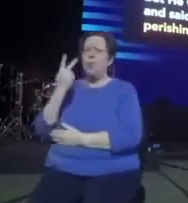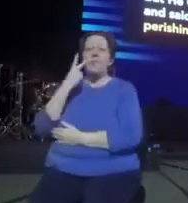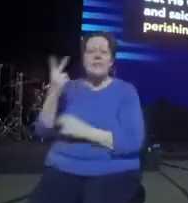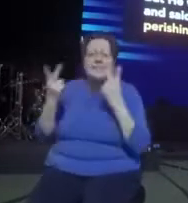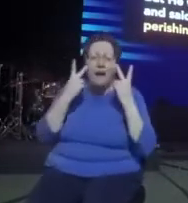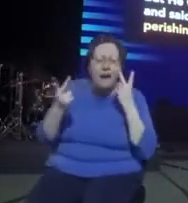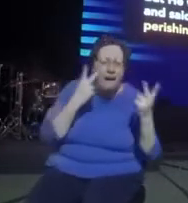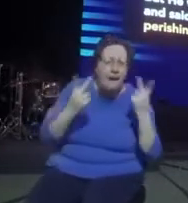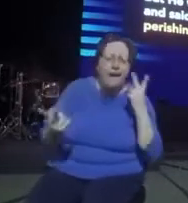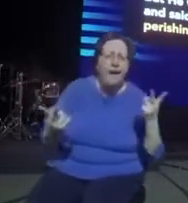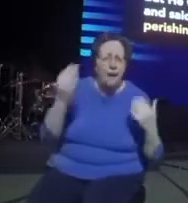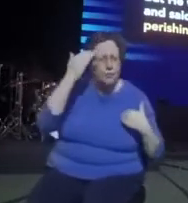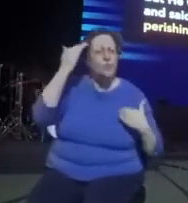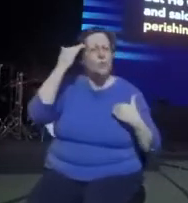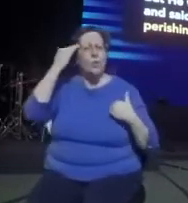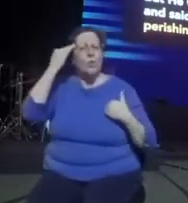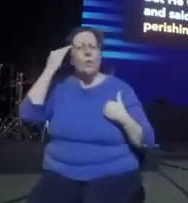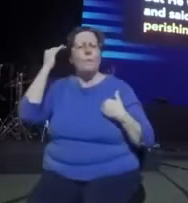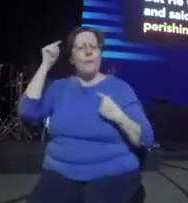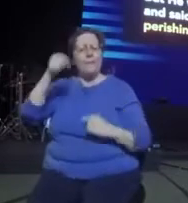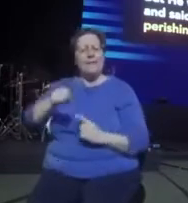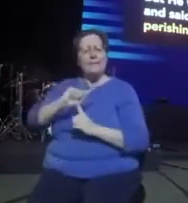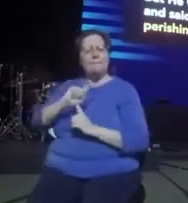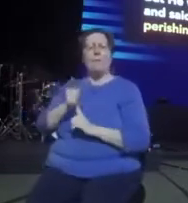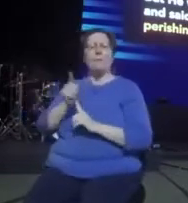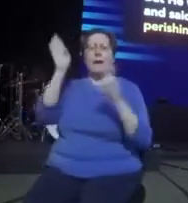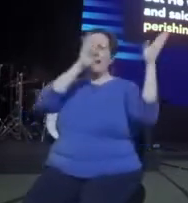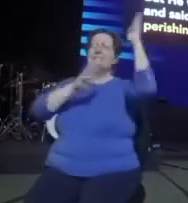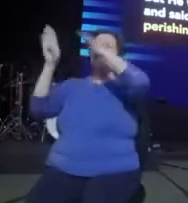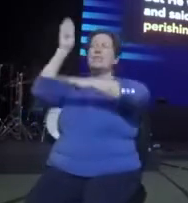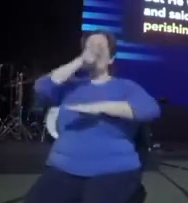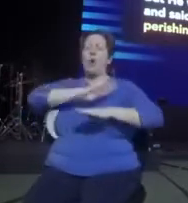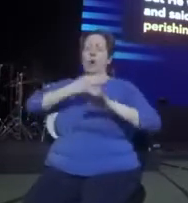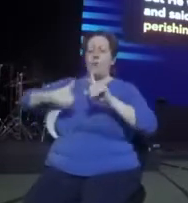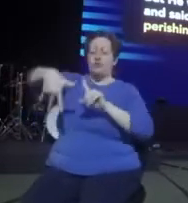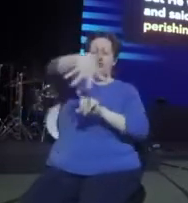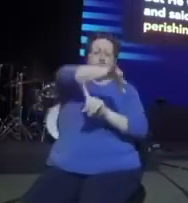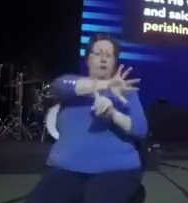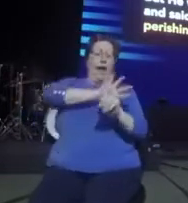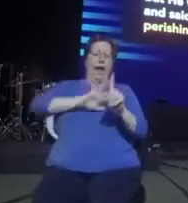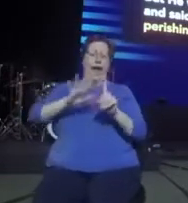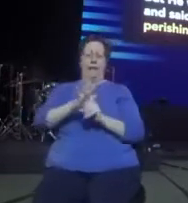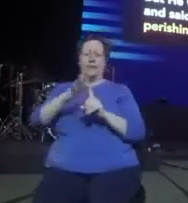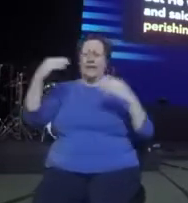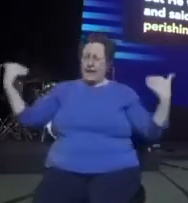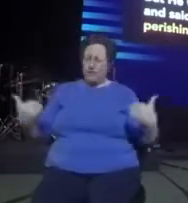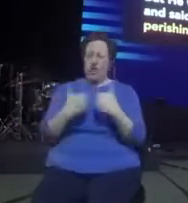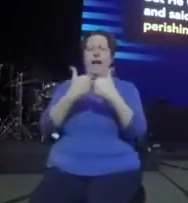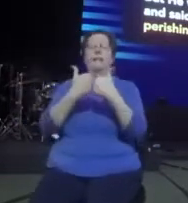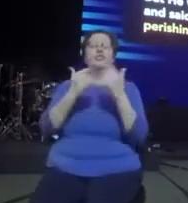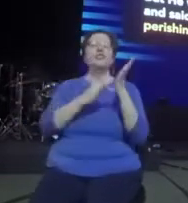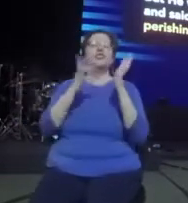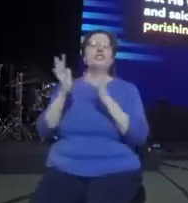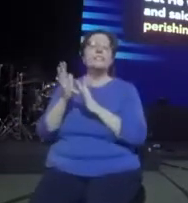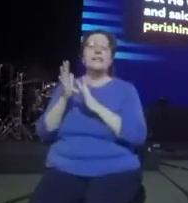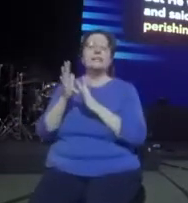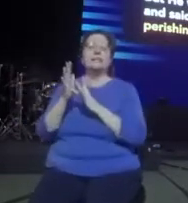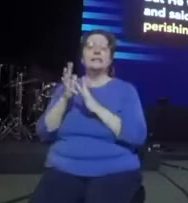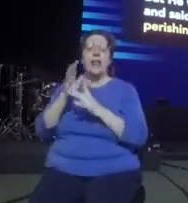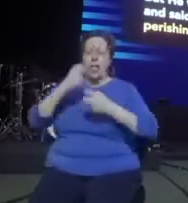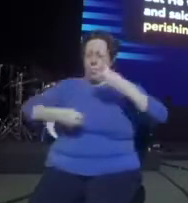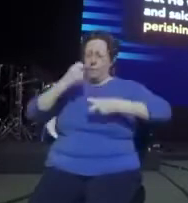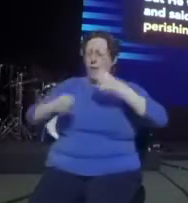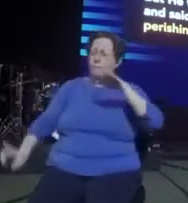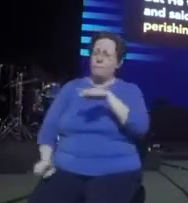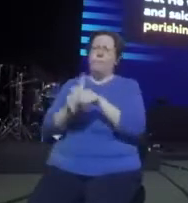But this particular time, because the storm came up that challenged who he was, the problem came up